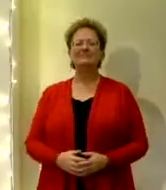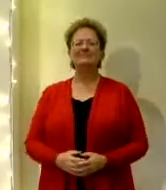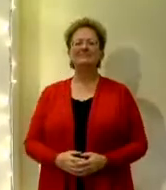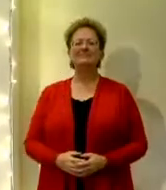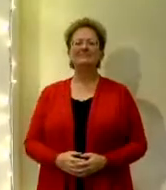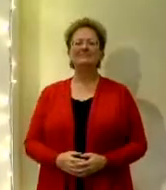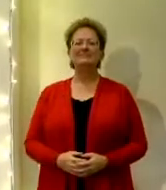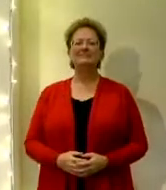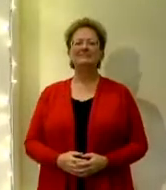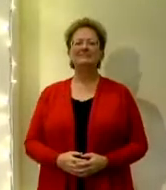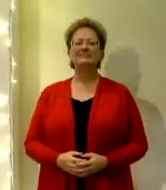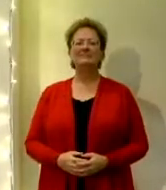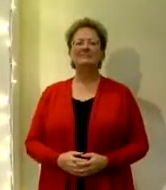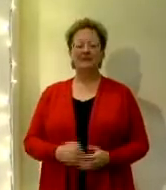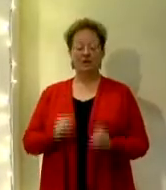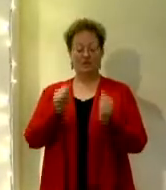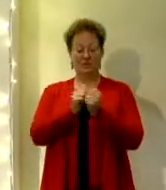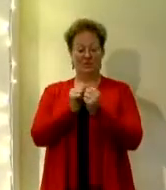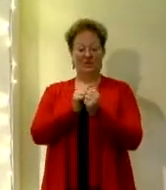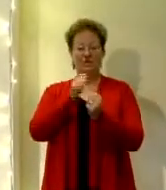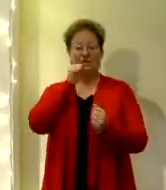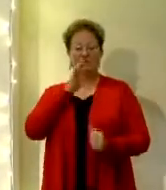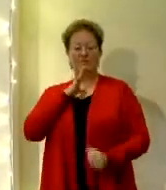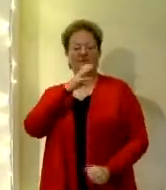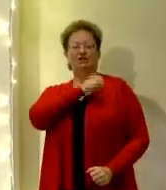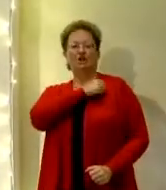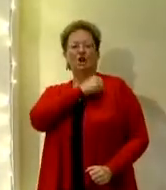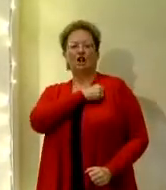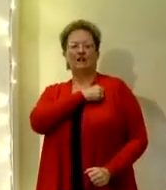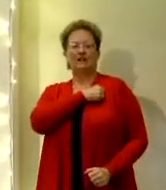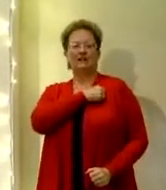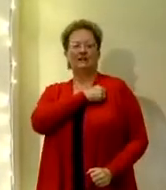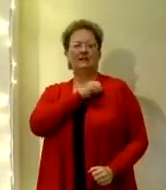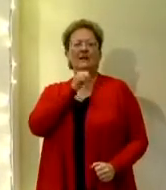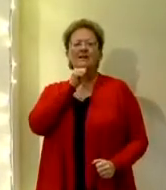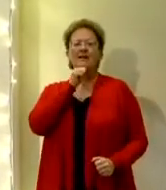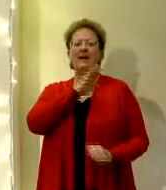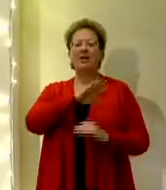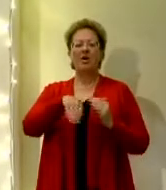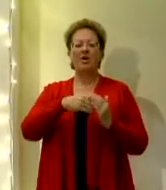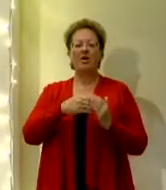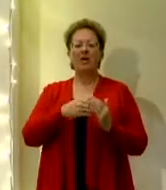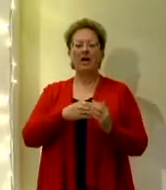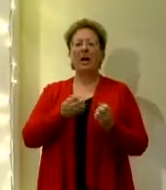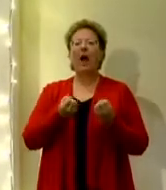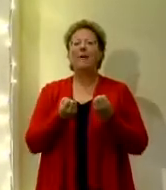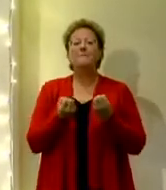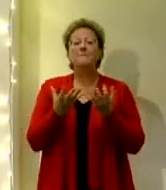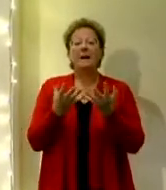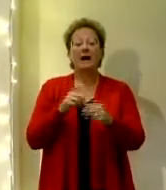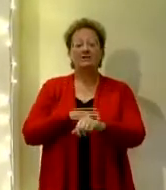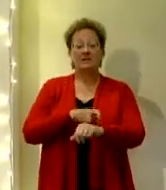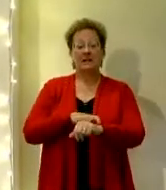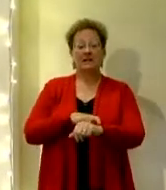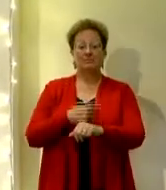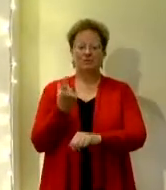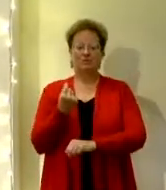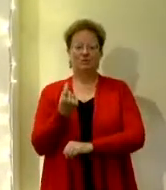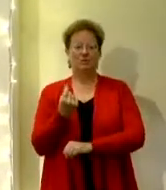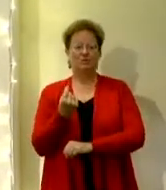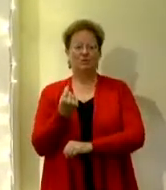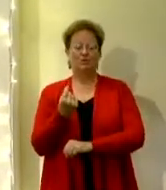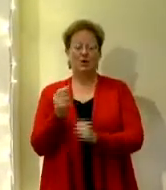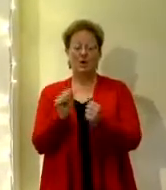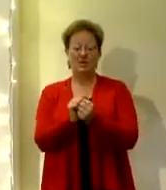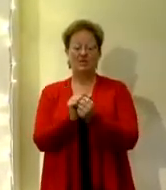What I learned with Shirley is that it's not always the quantity of the times that you do something,